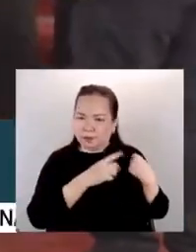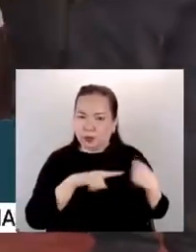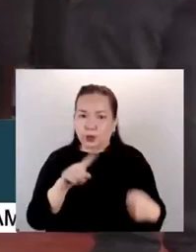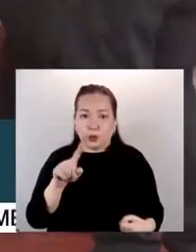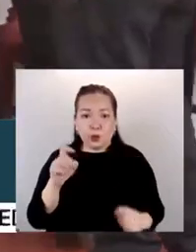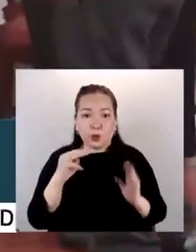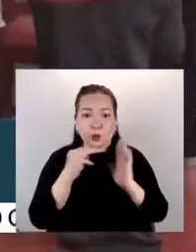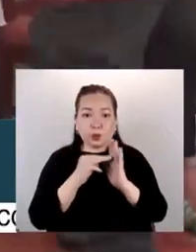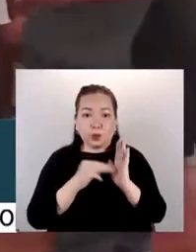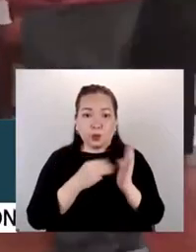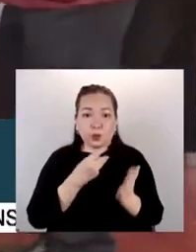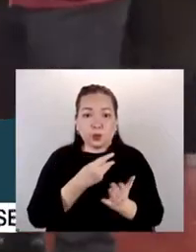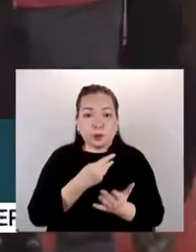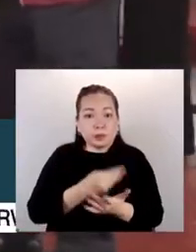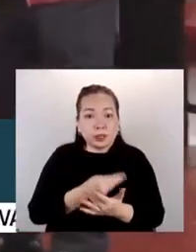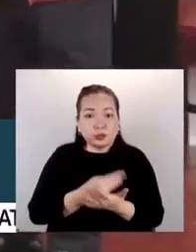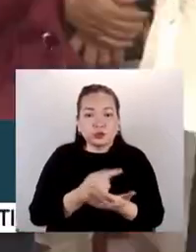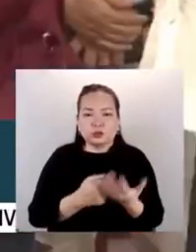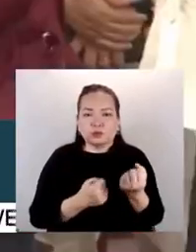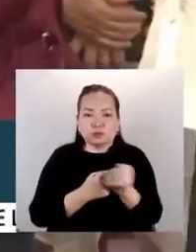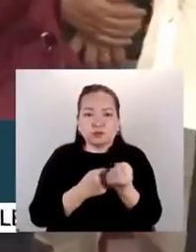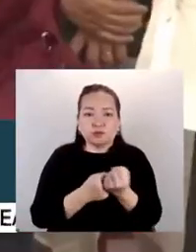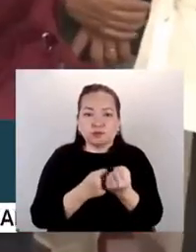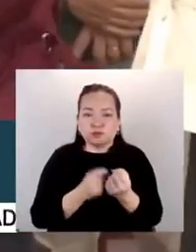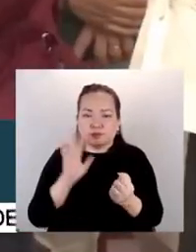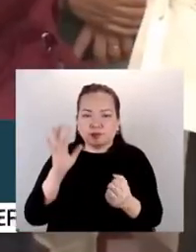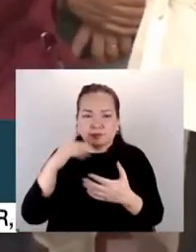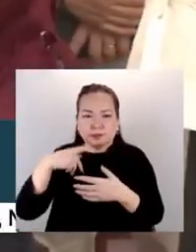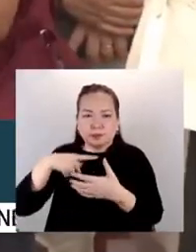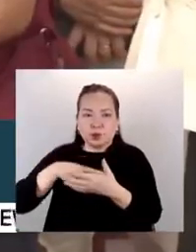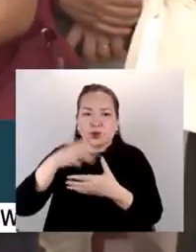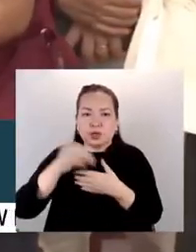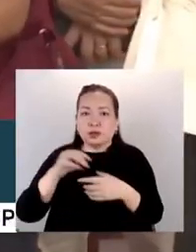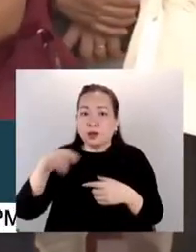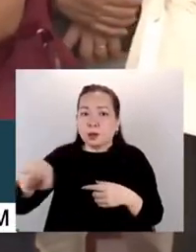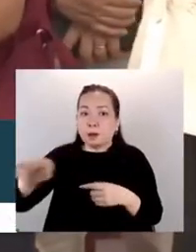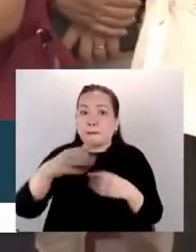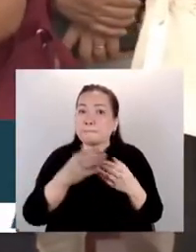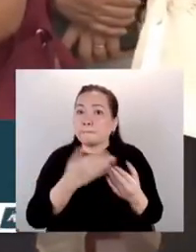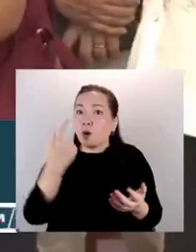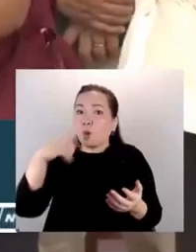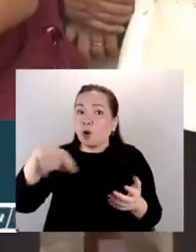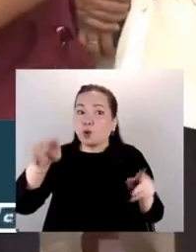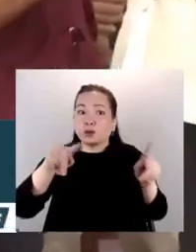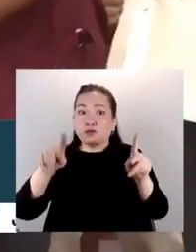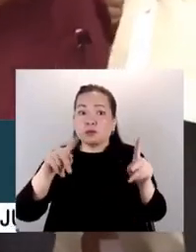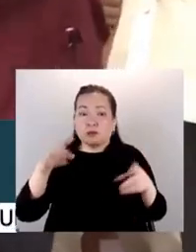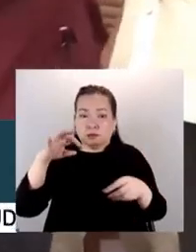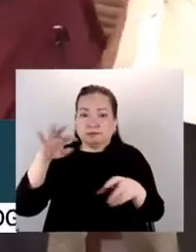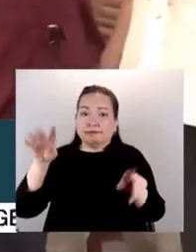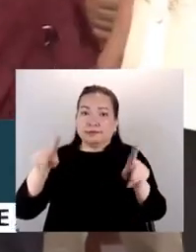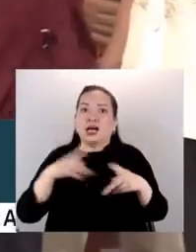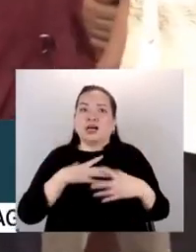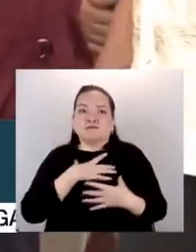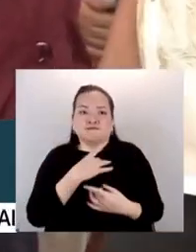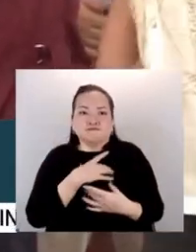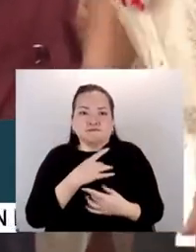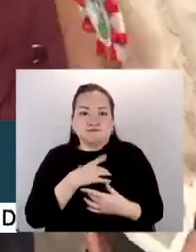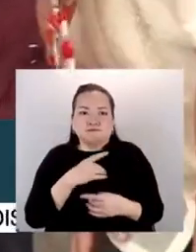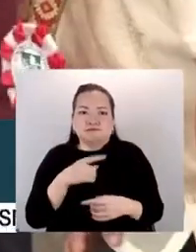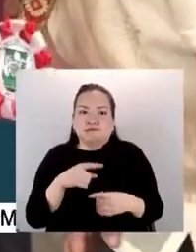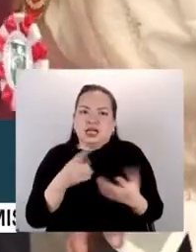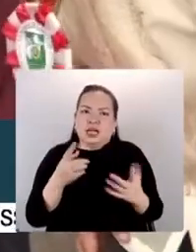the said program. Hain said most of the residents forgo the chance to be boosted because most of them are busy